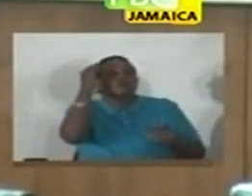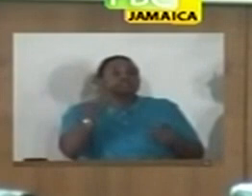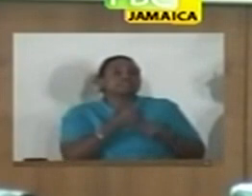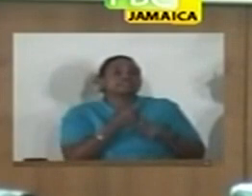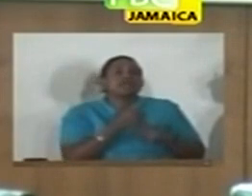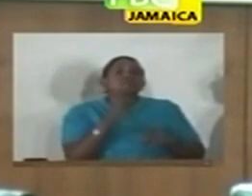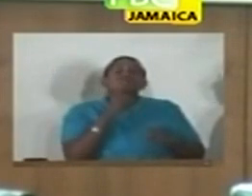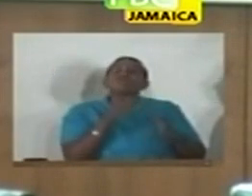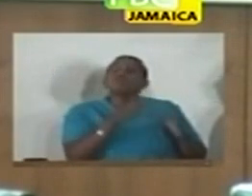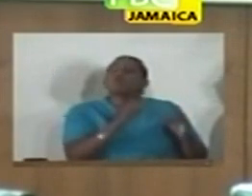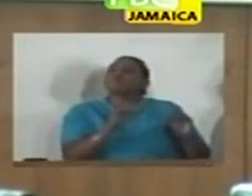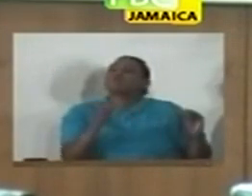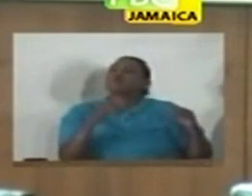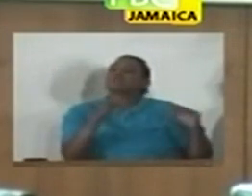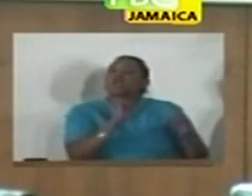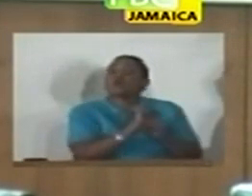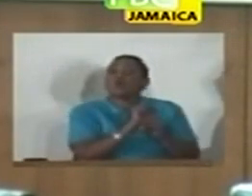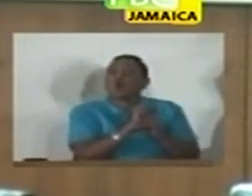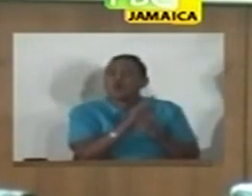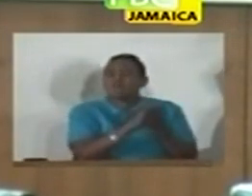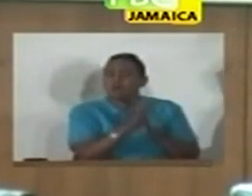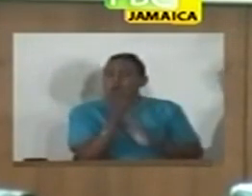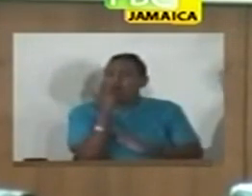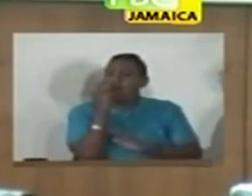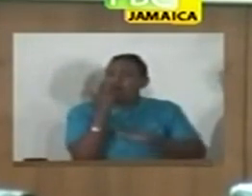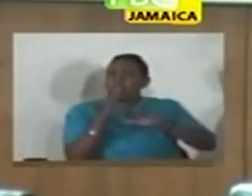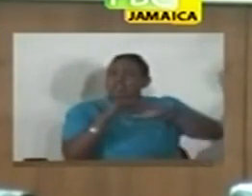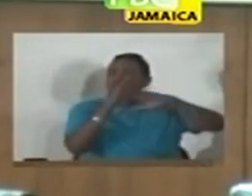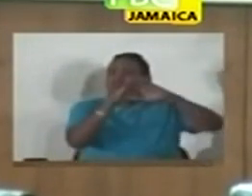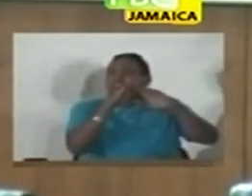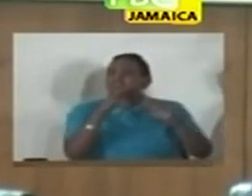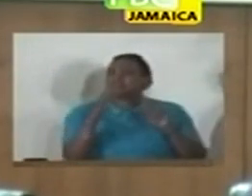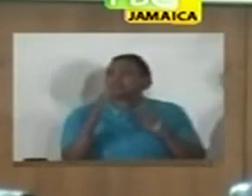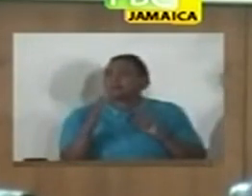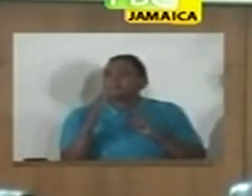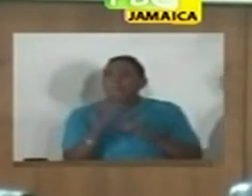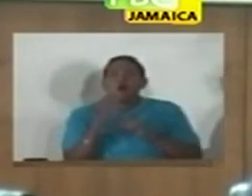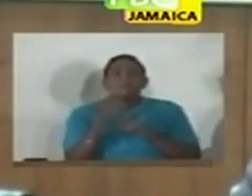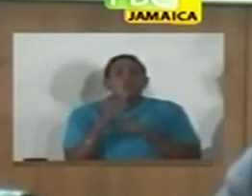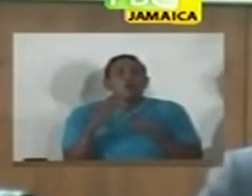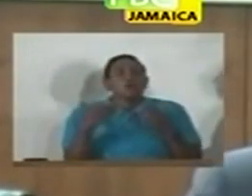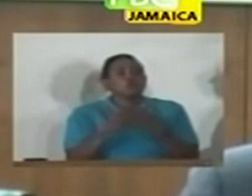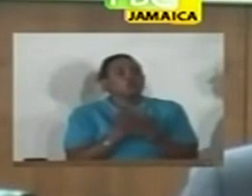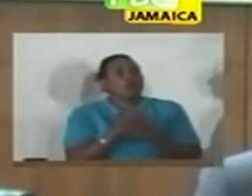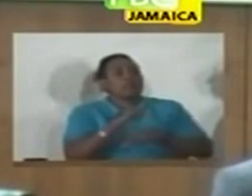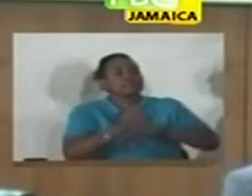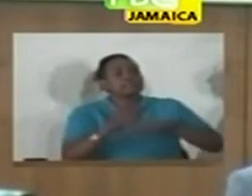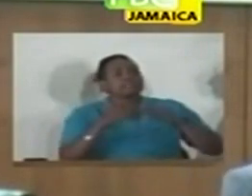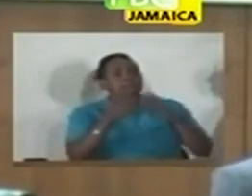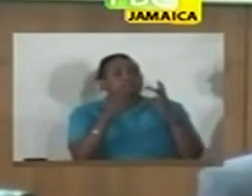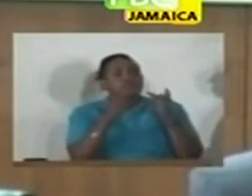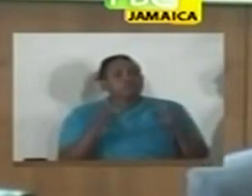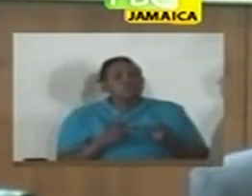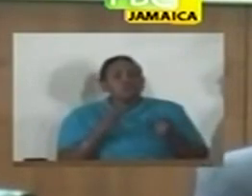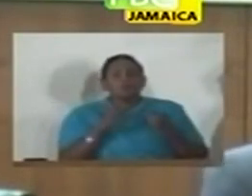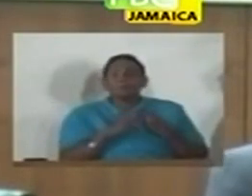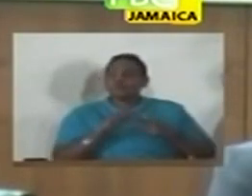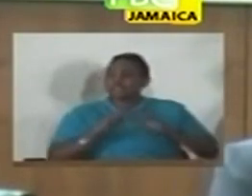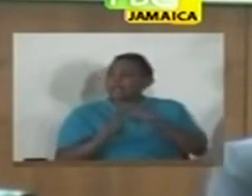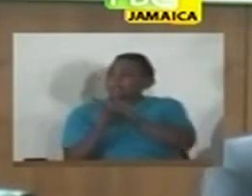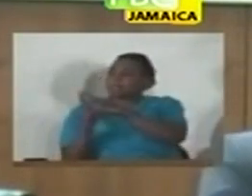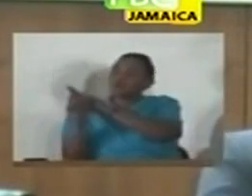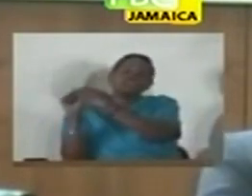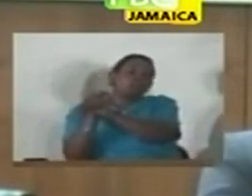of non-standard work, have become increasingly popular in newly established positions and emerging